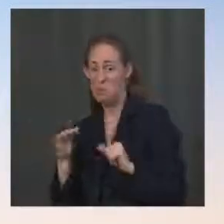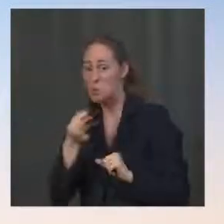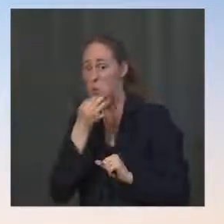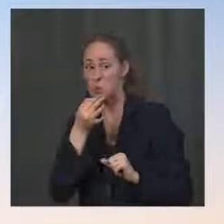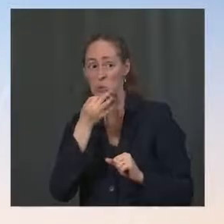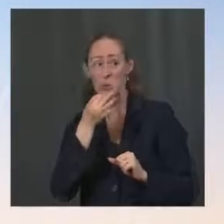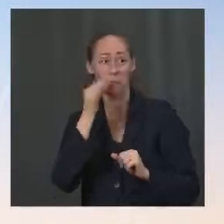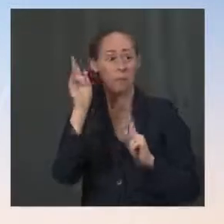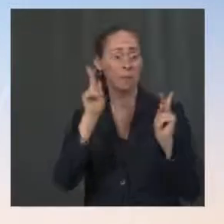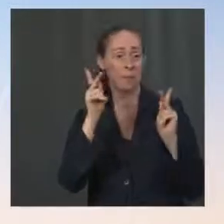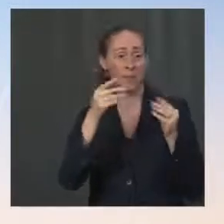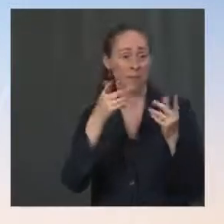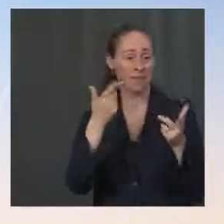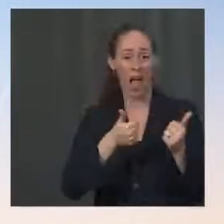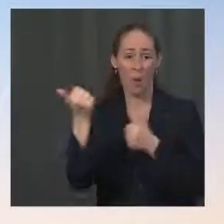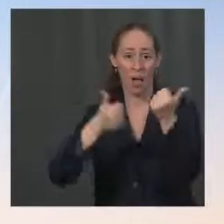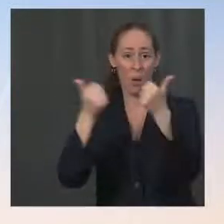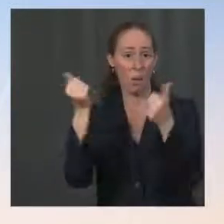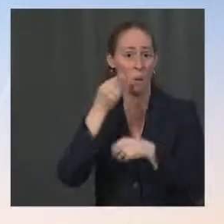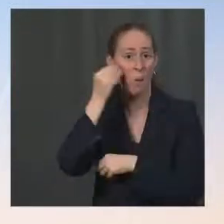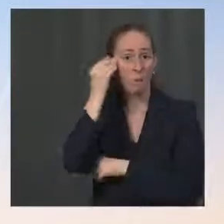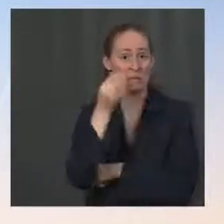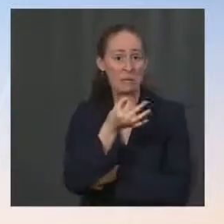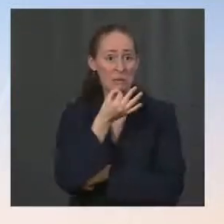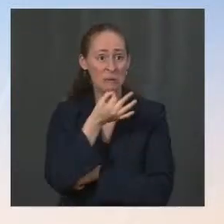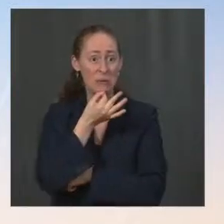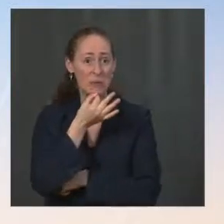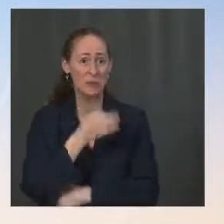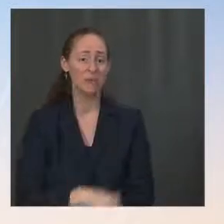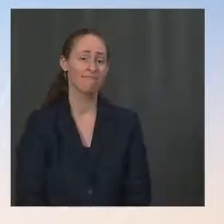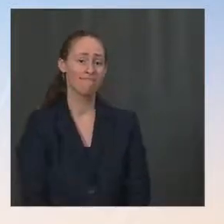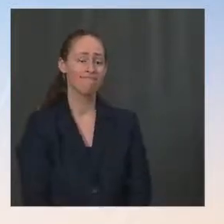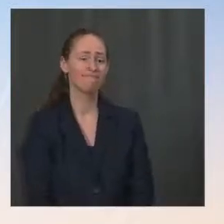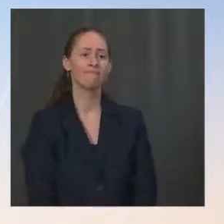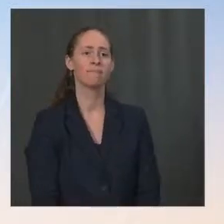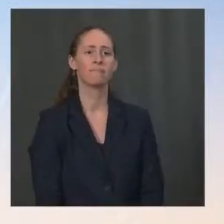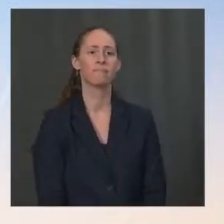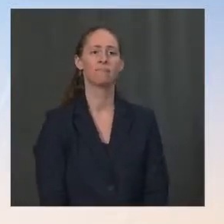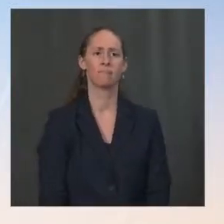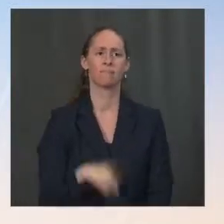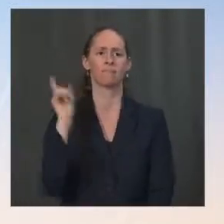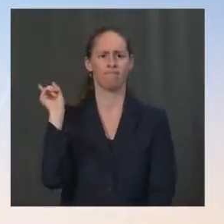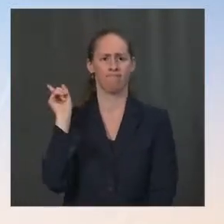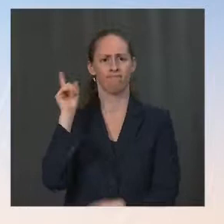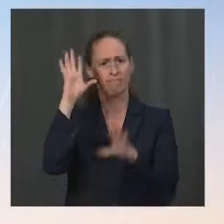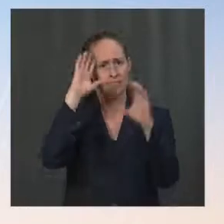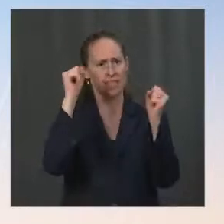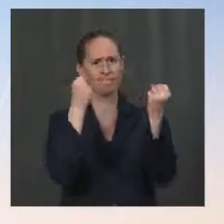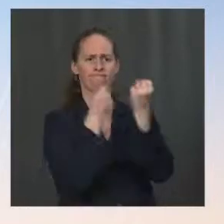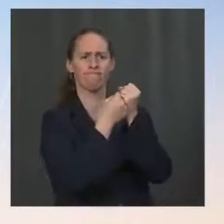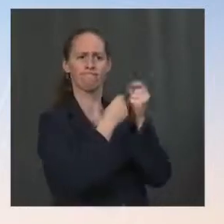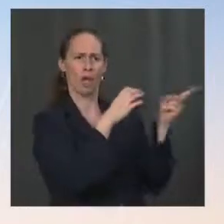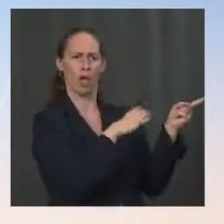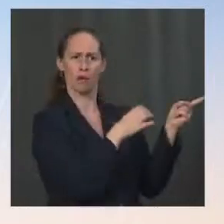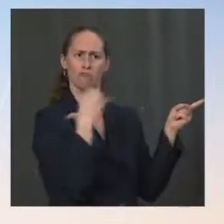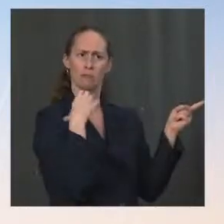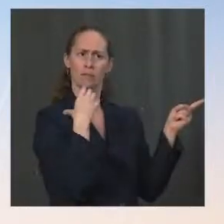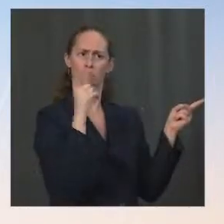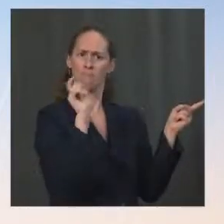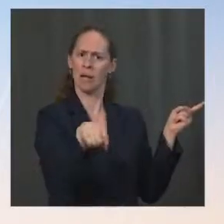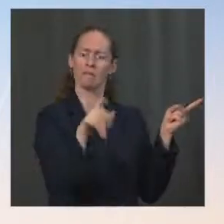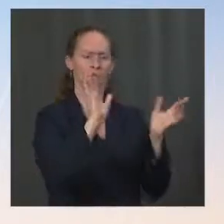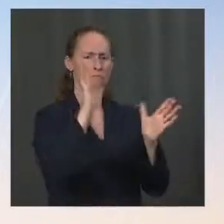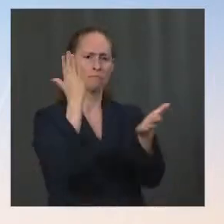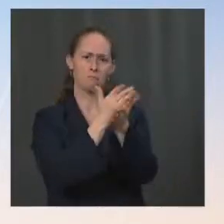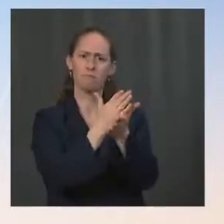out there? Sure. Well, first, President Biden would, of course, support congressional action to authorize an eviction moratorium, and the Supreme Court